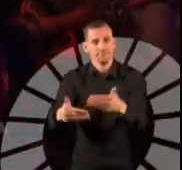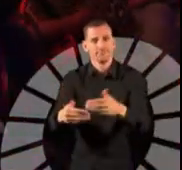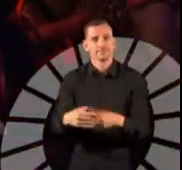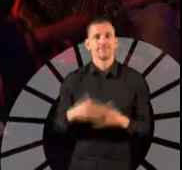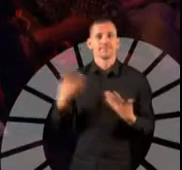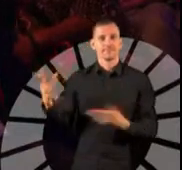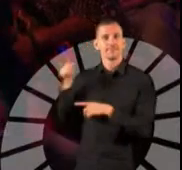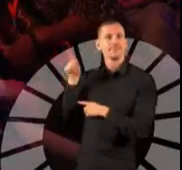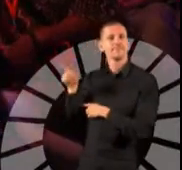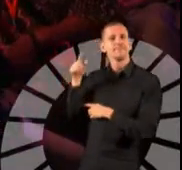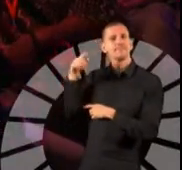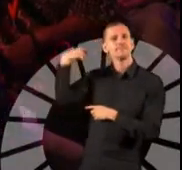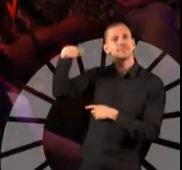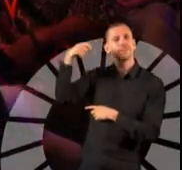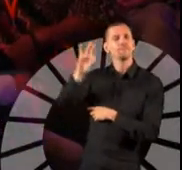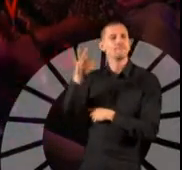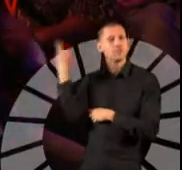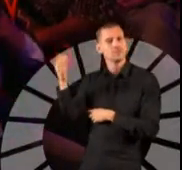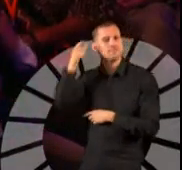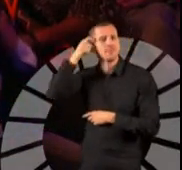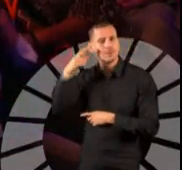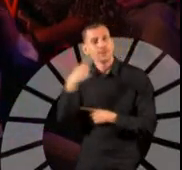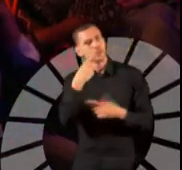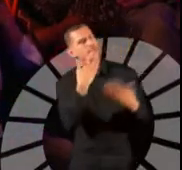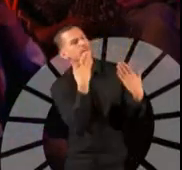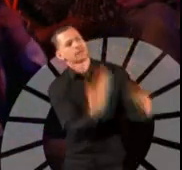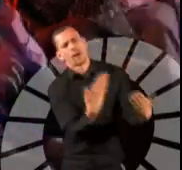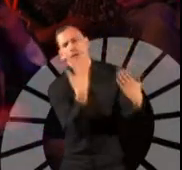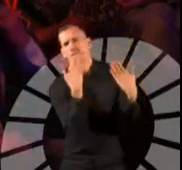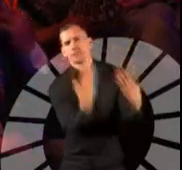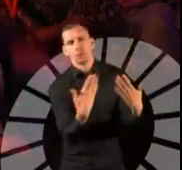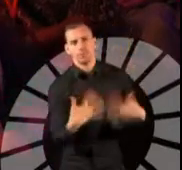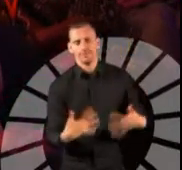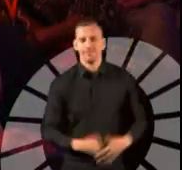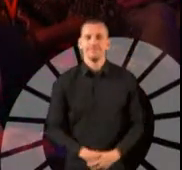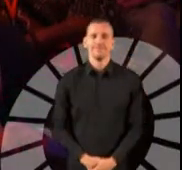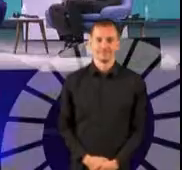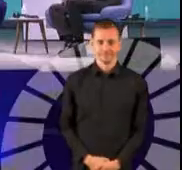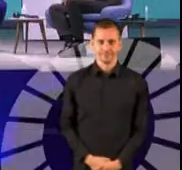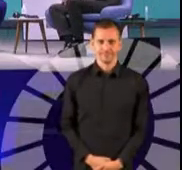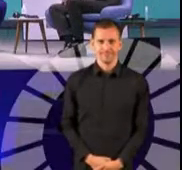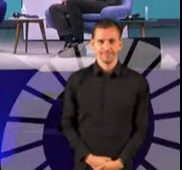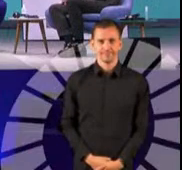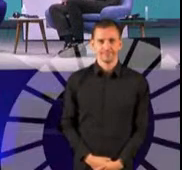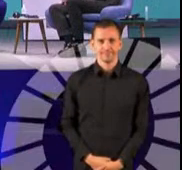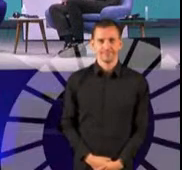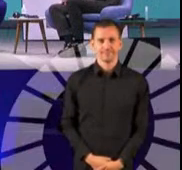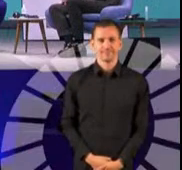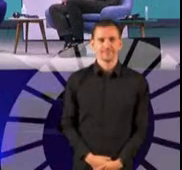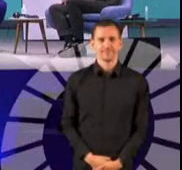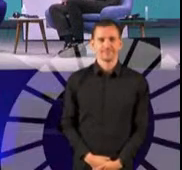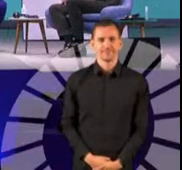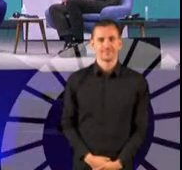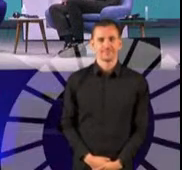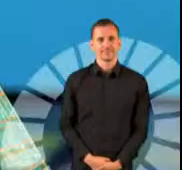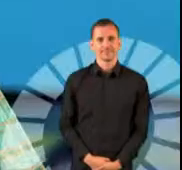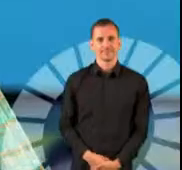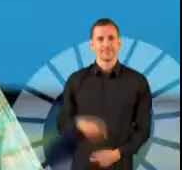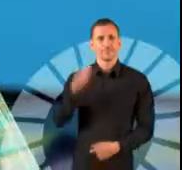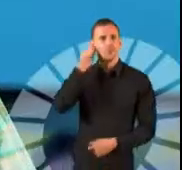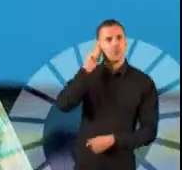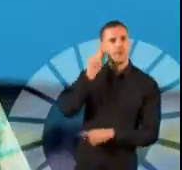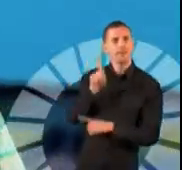Dr. Fumzile wanted just to make a precision. Well, dear President, I just wanted